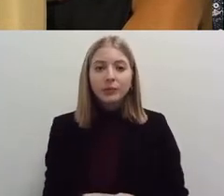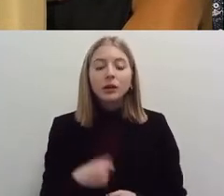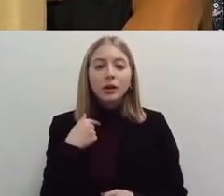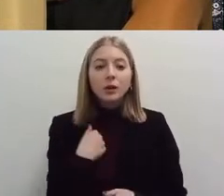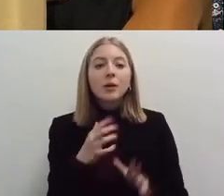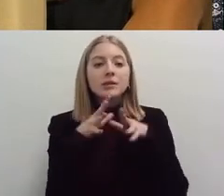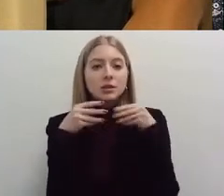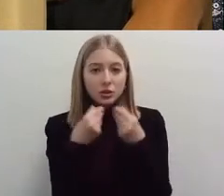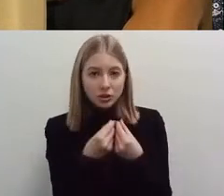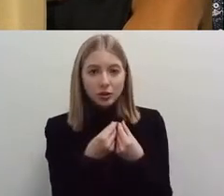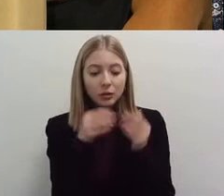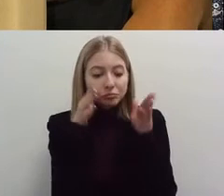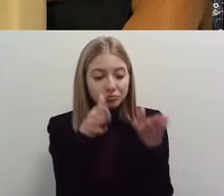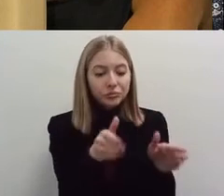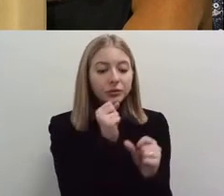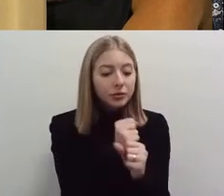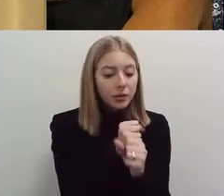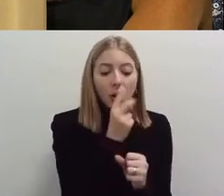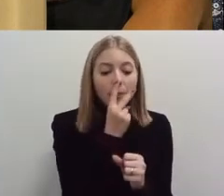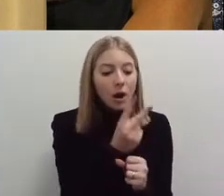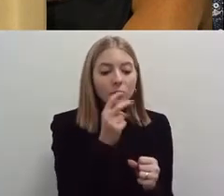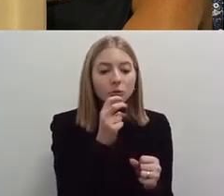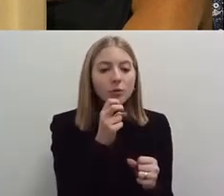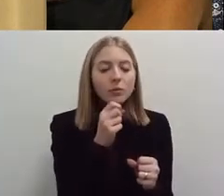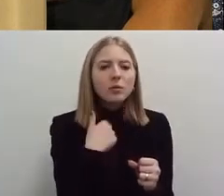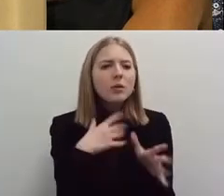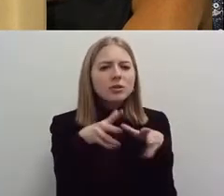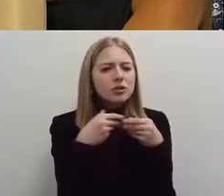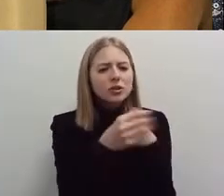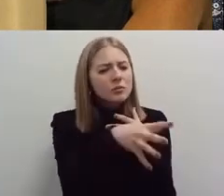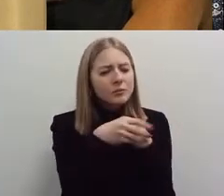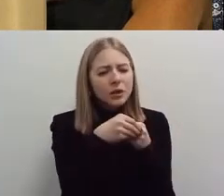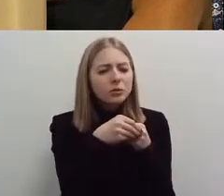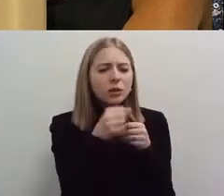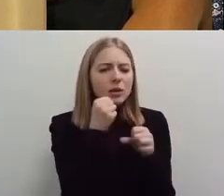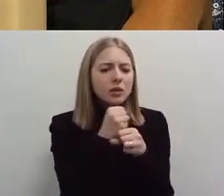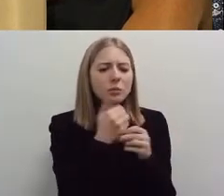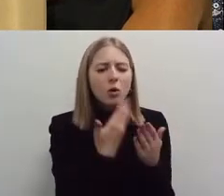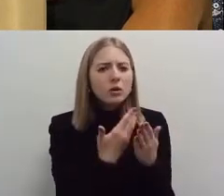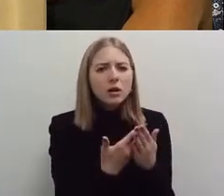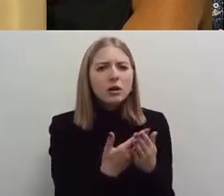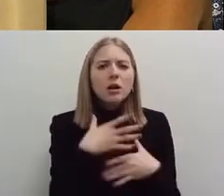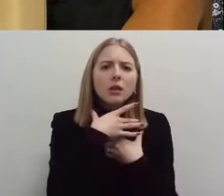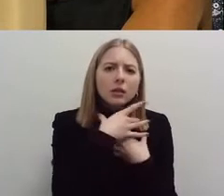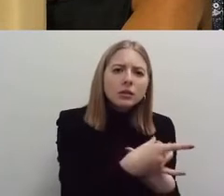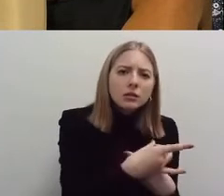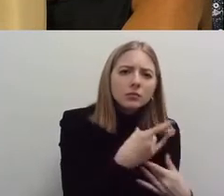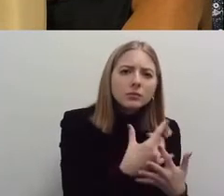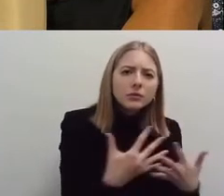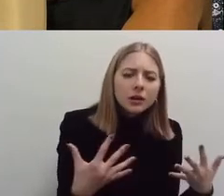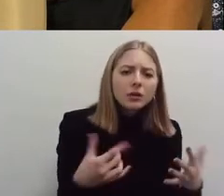behavior problems. There's a bad relationships with members in family. There are absence of